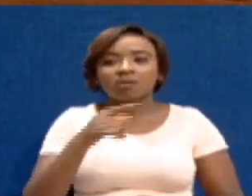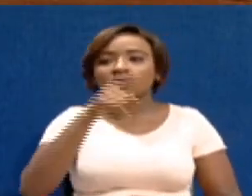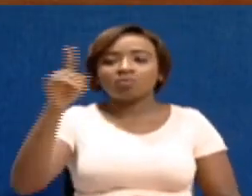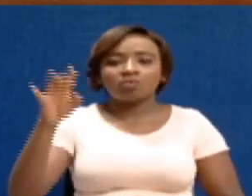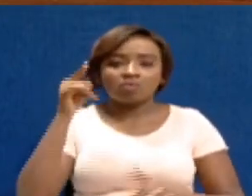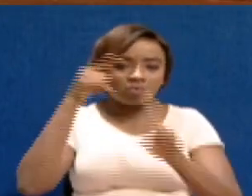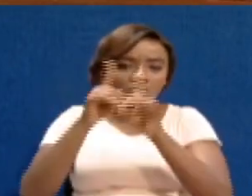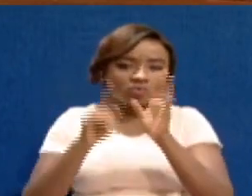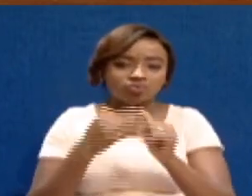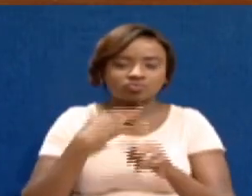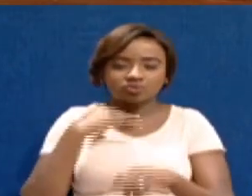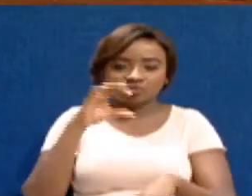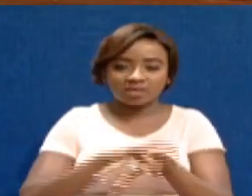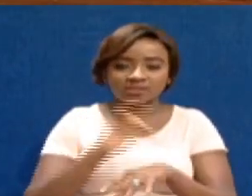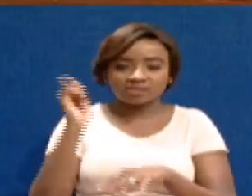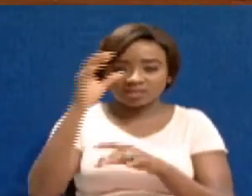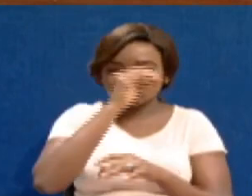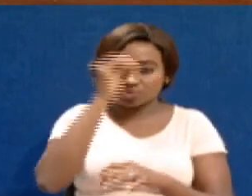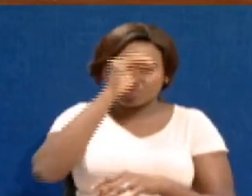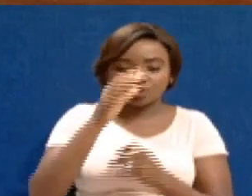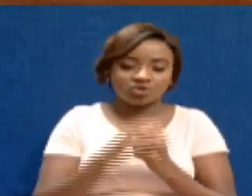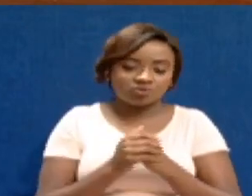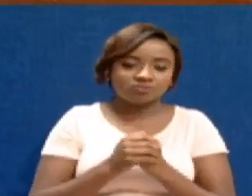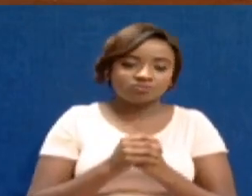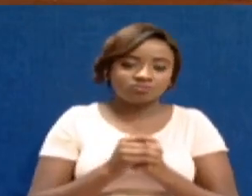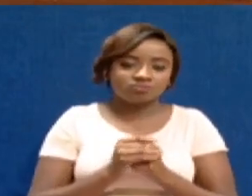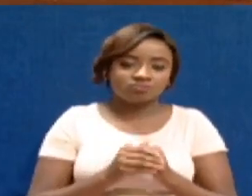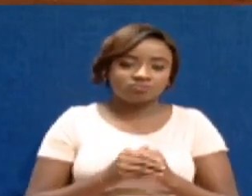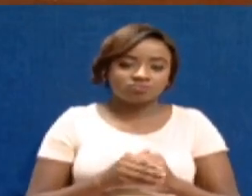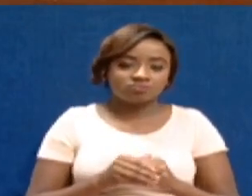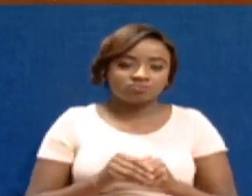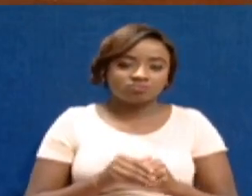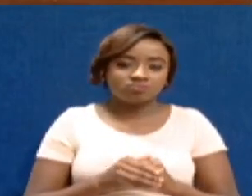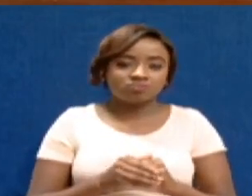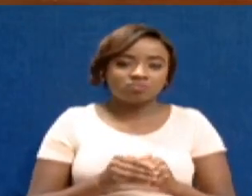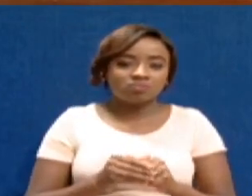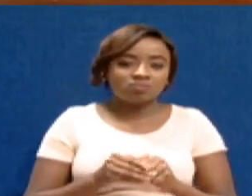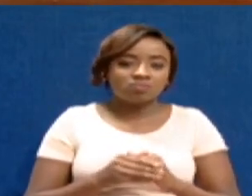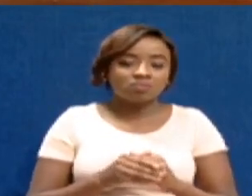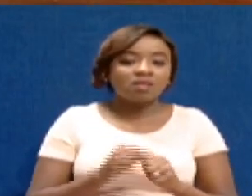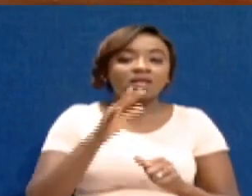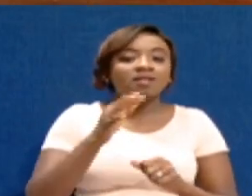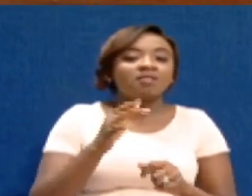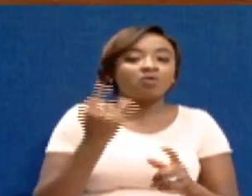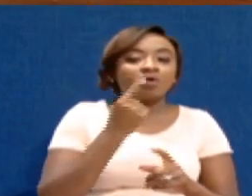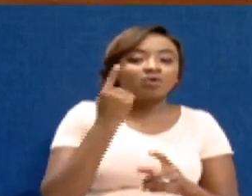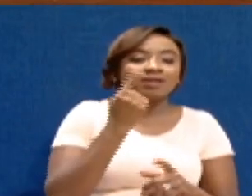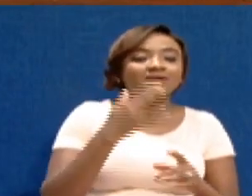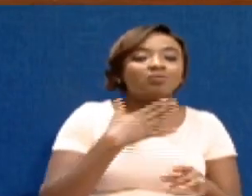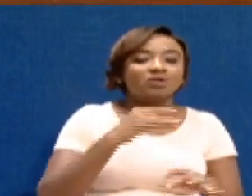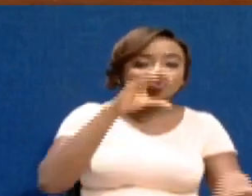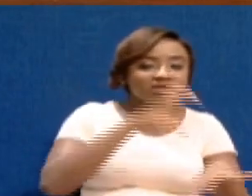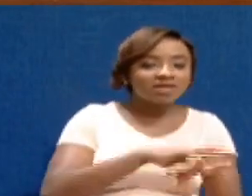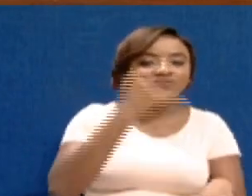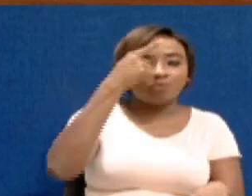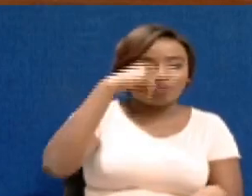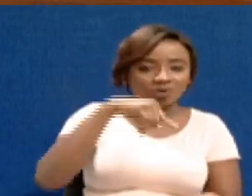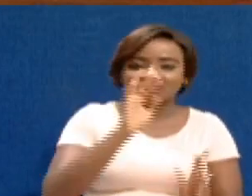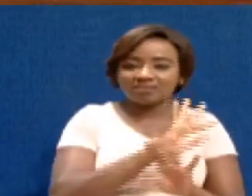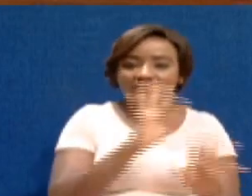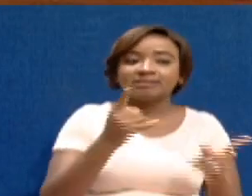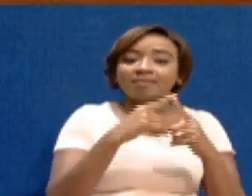serve the defendant. Now, that presupposes that they are on the opposing side and